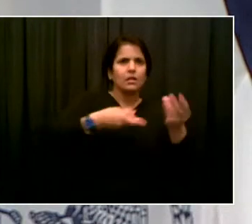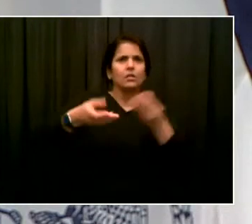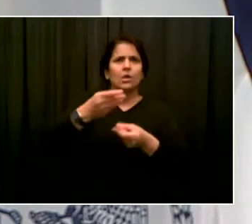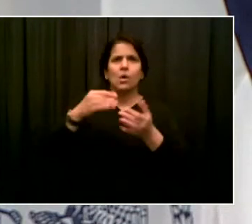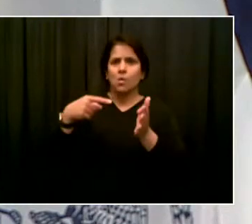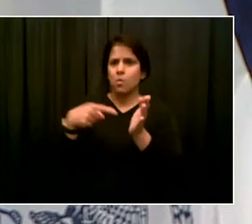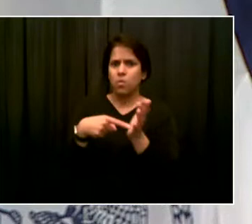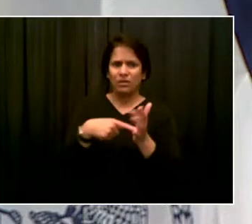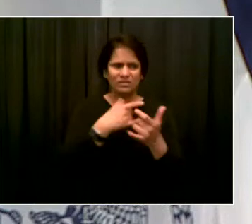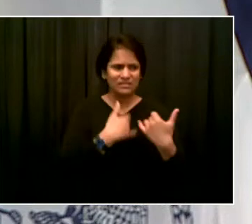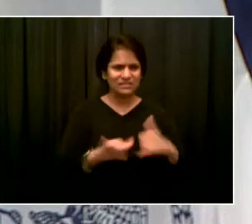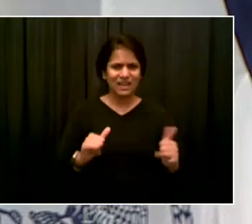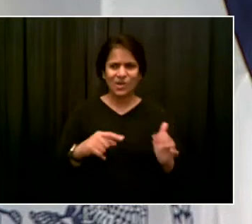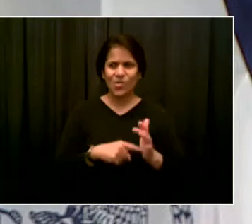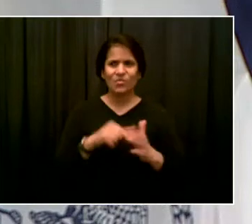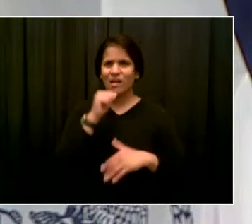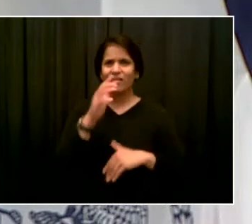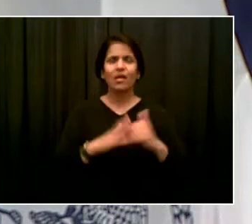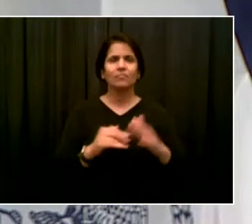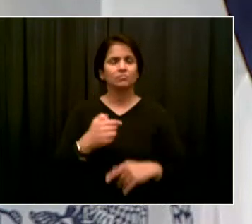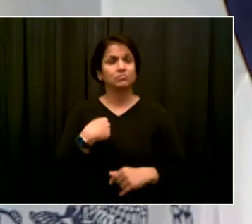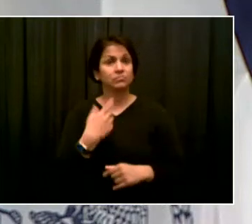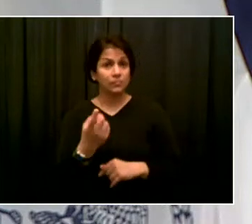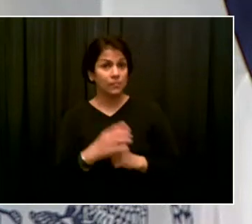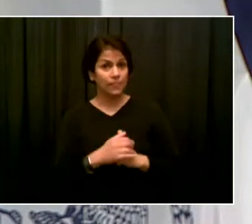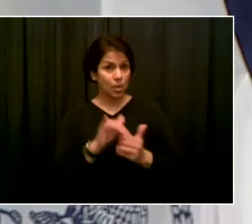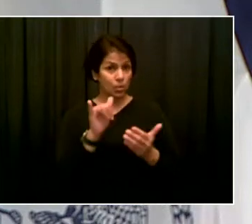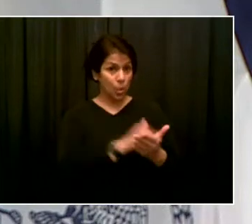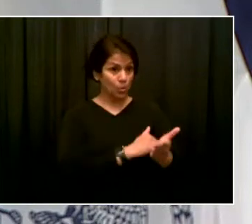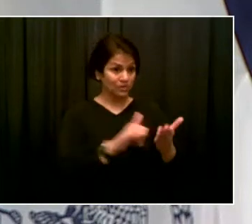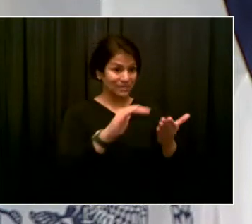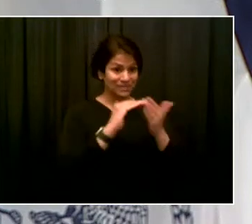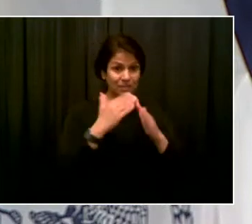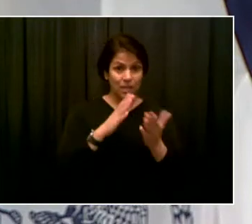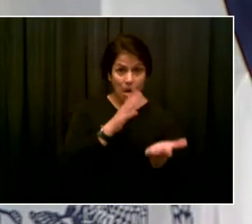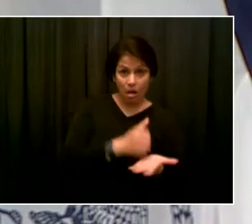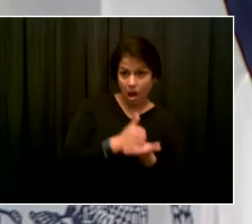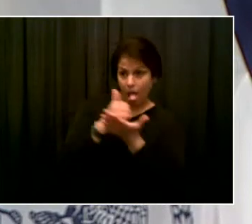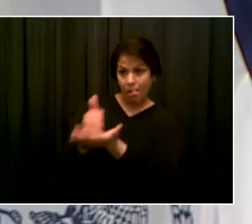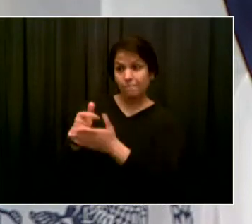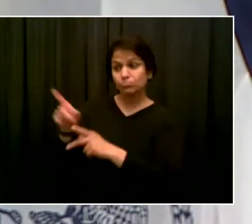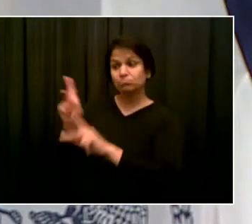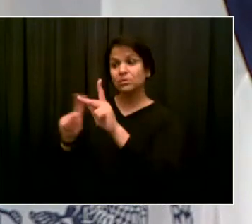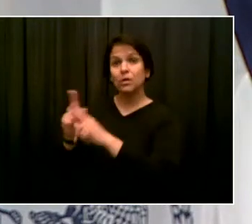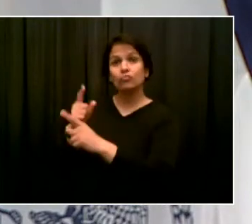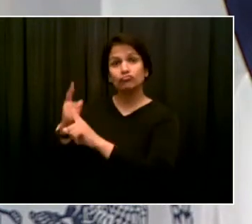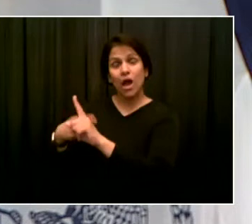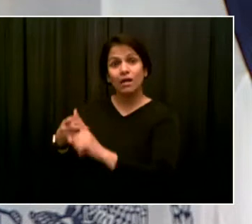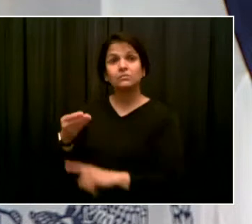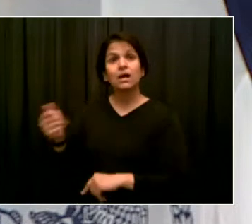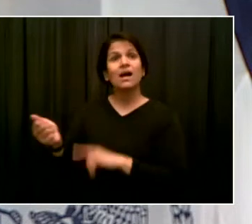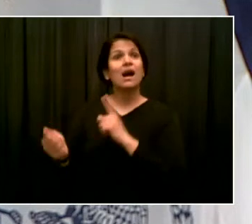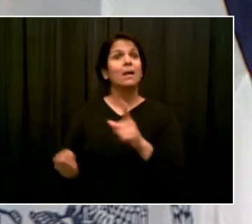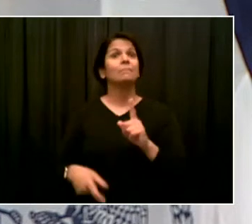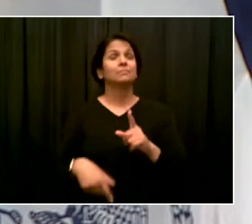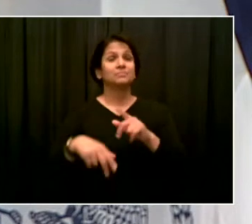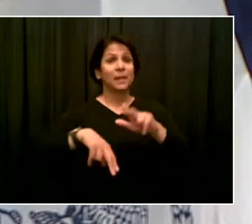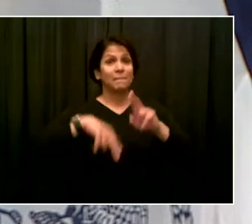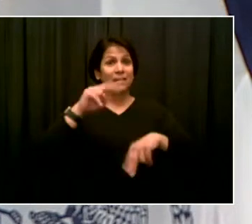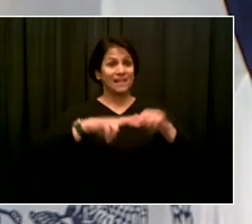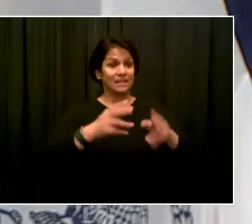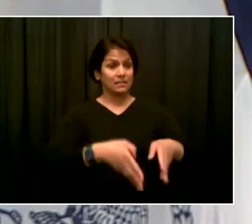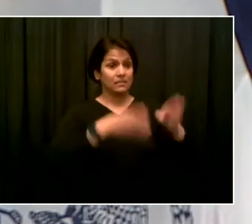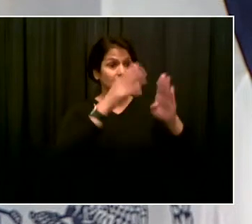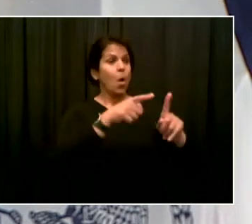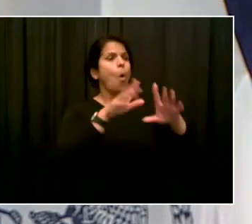owners? Abu, the approach we've taken is to bring back New York City, to create a larger